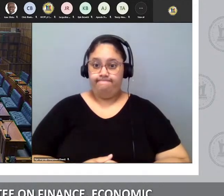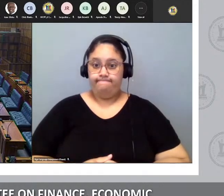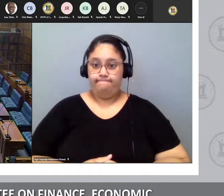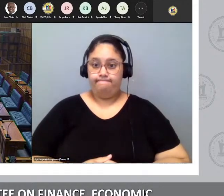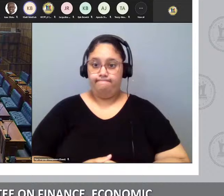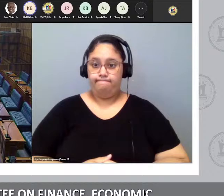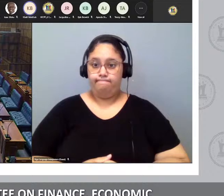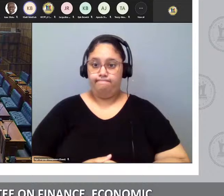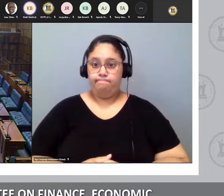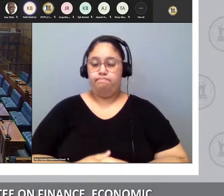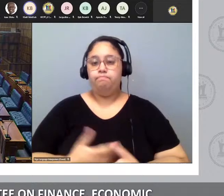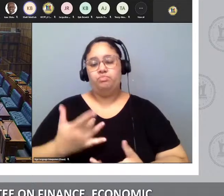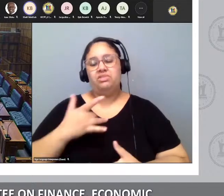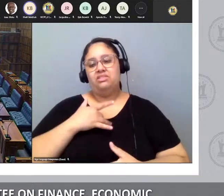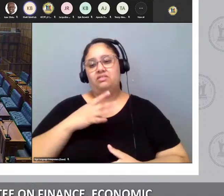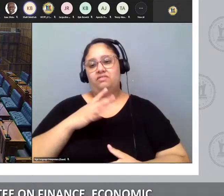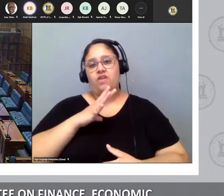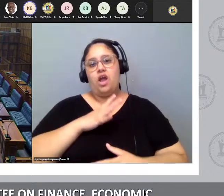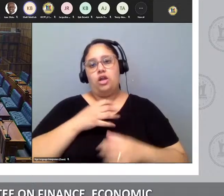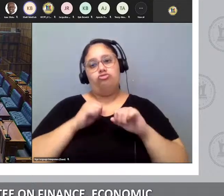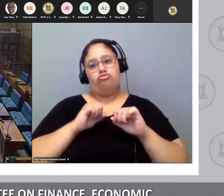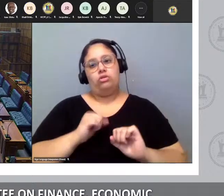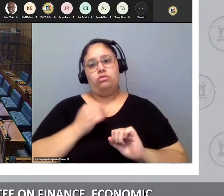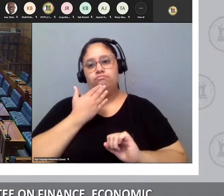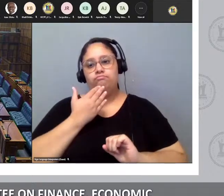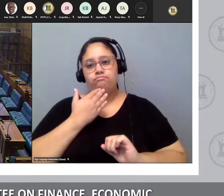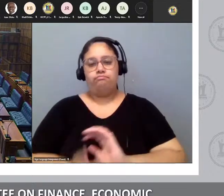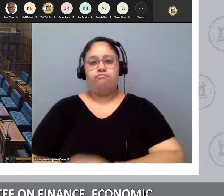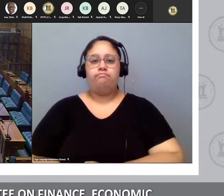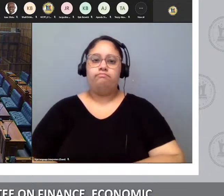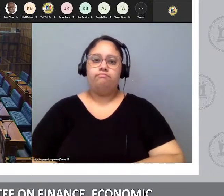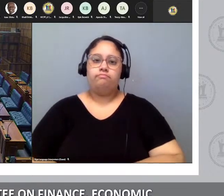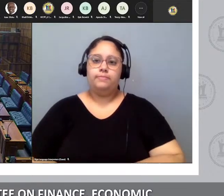you find fin